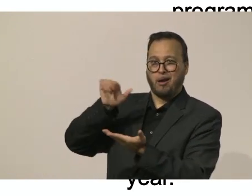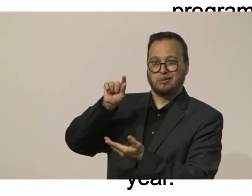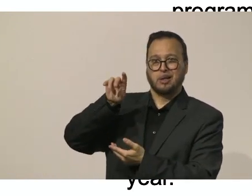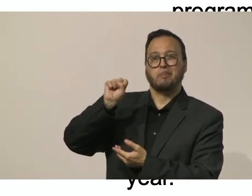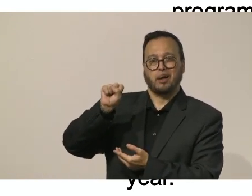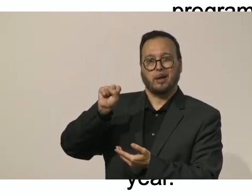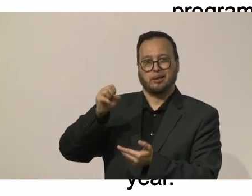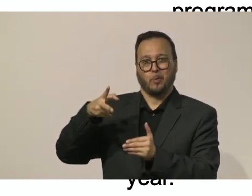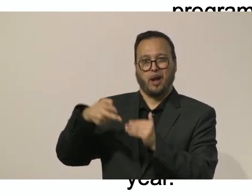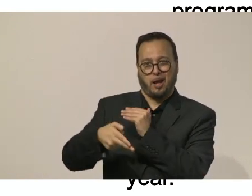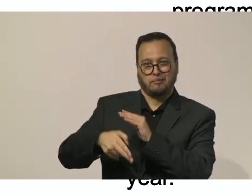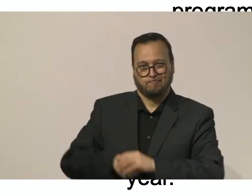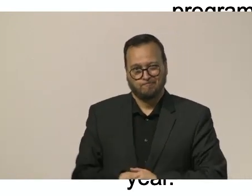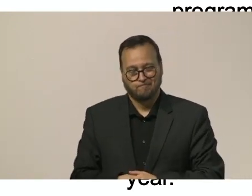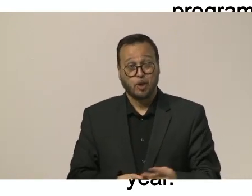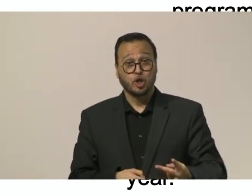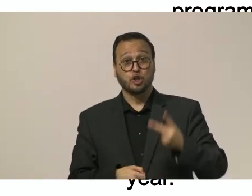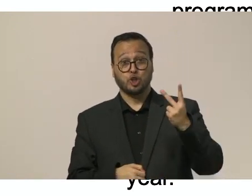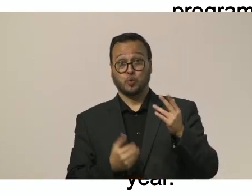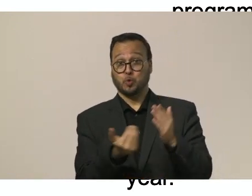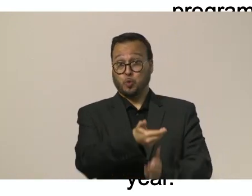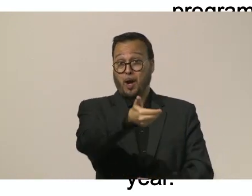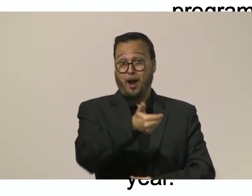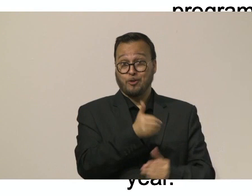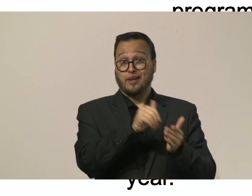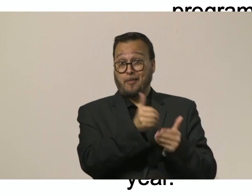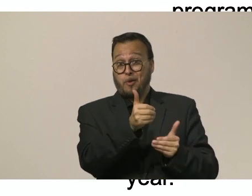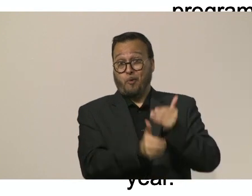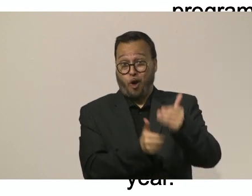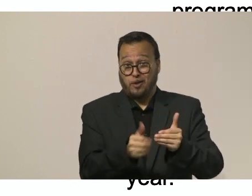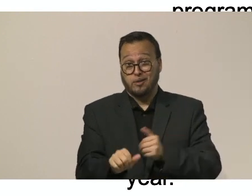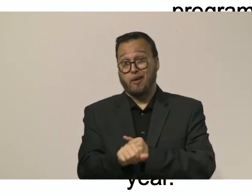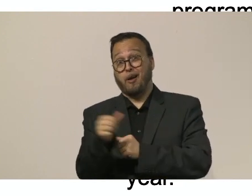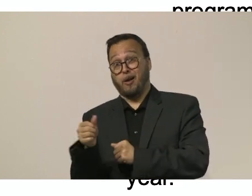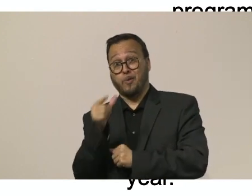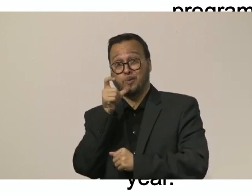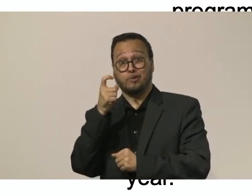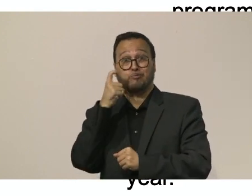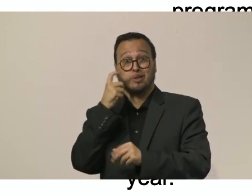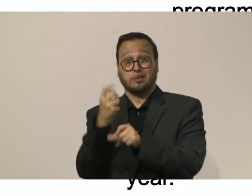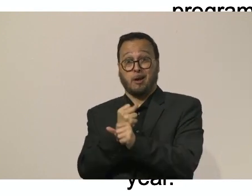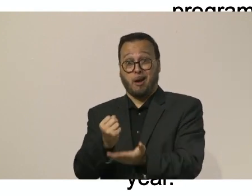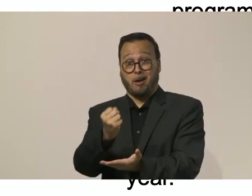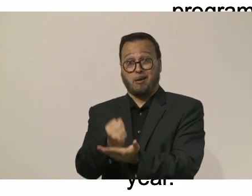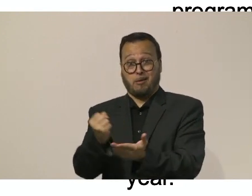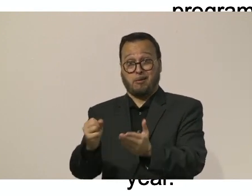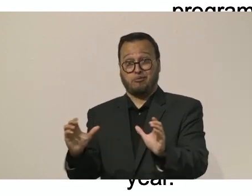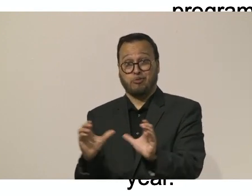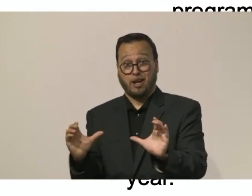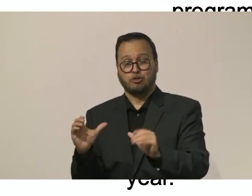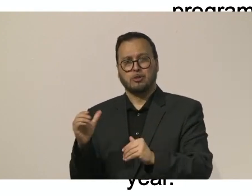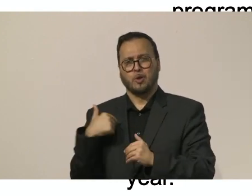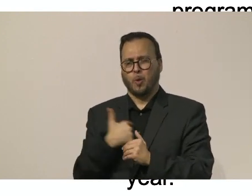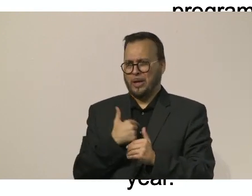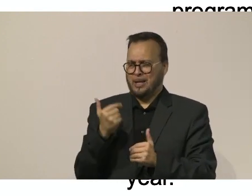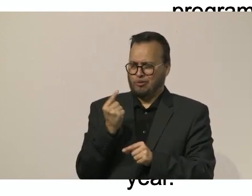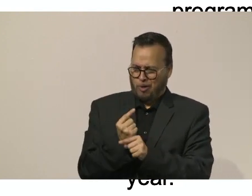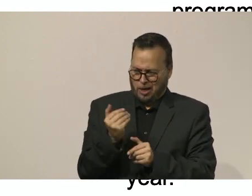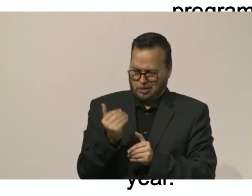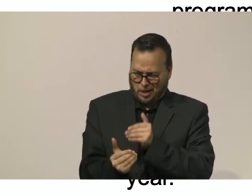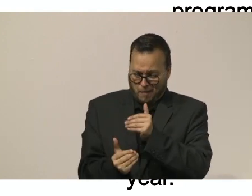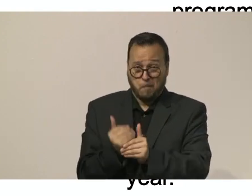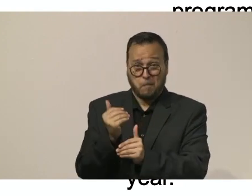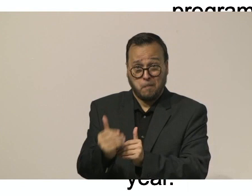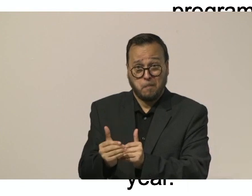in the pipeline and others who were recently credentialed. So we have taken steps in the right direction,